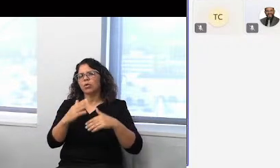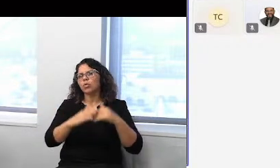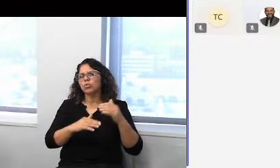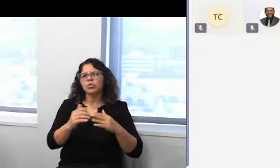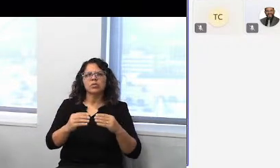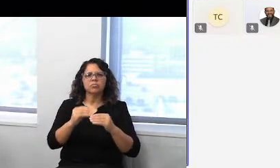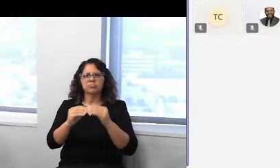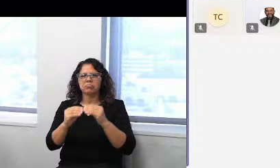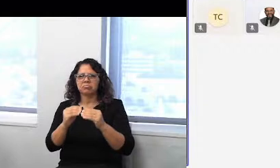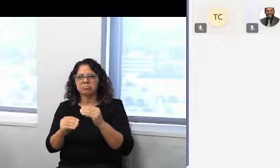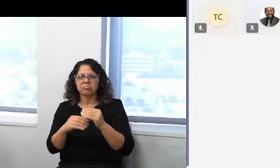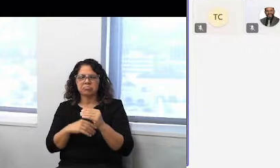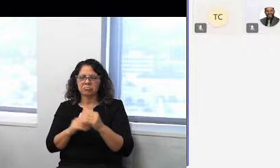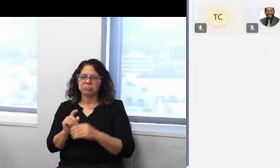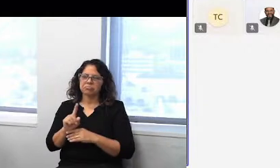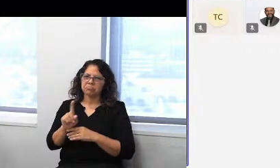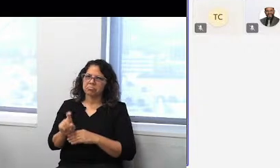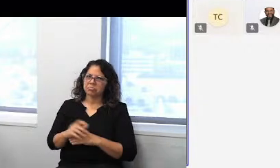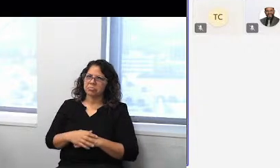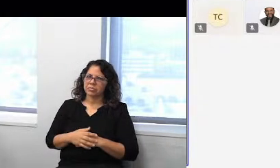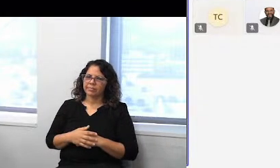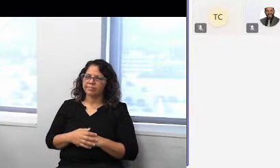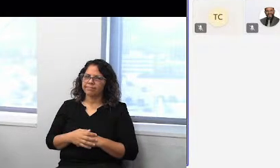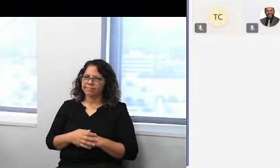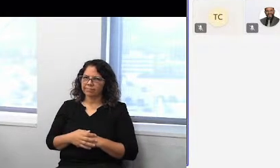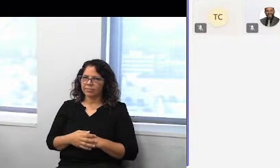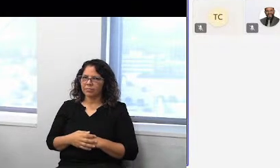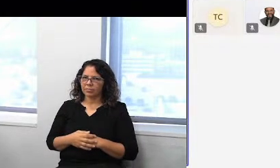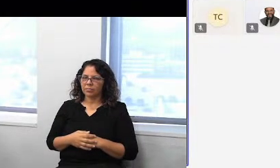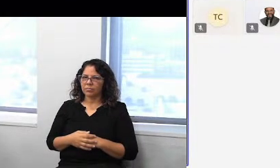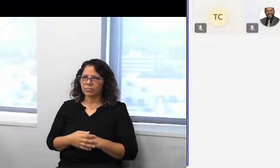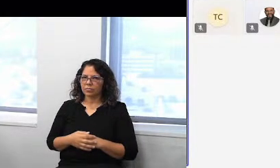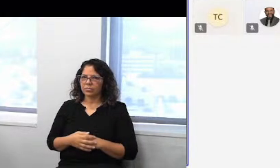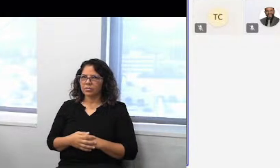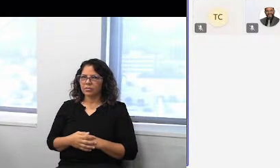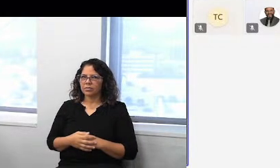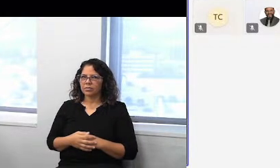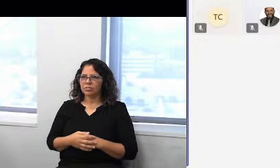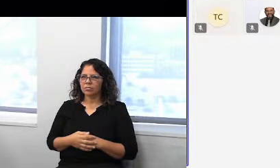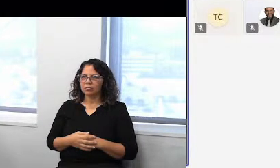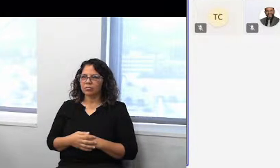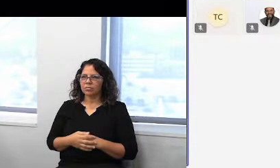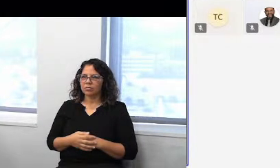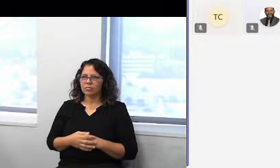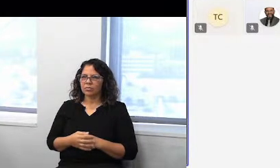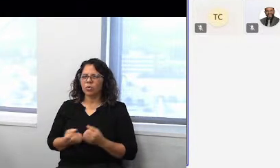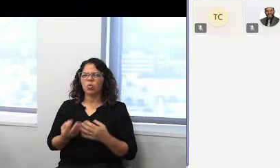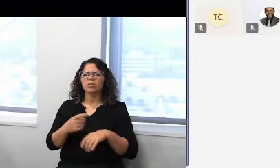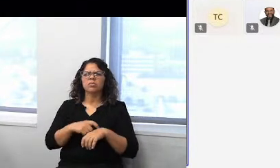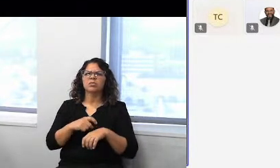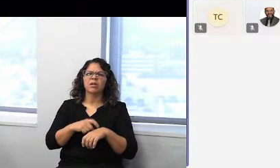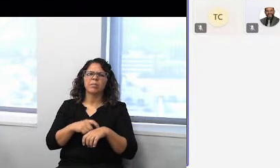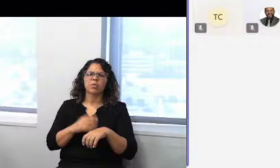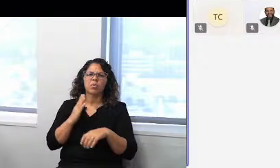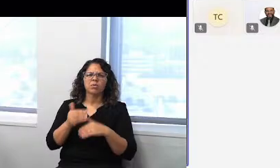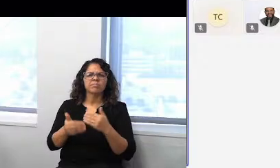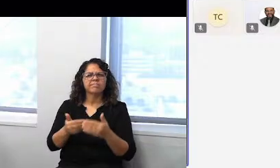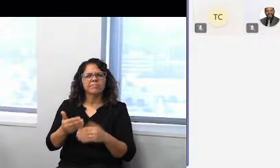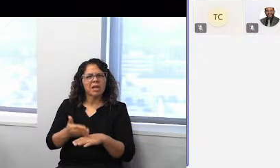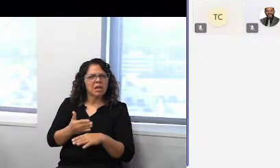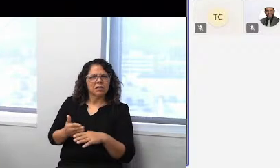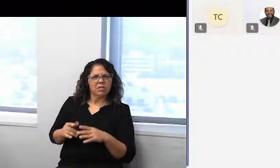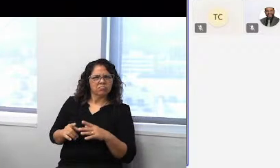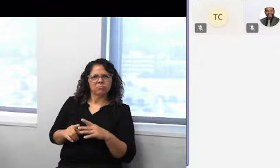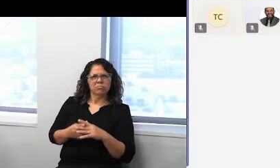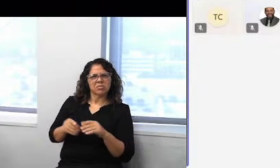average length of their service lives? Is there a general answer you can give? Yeah, that's